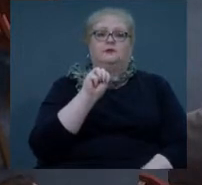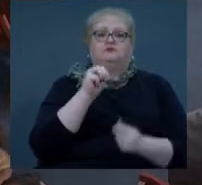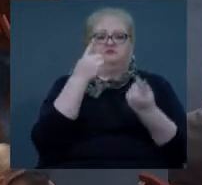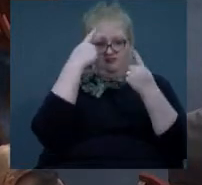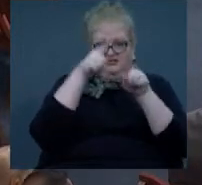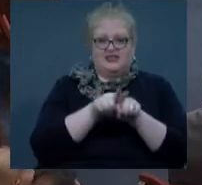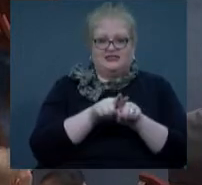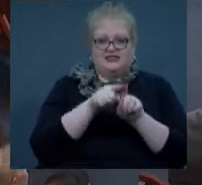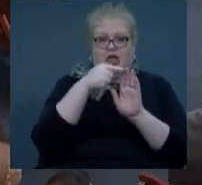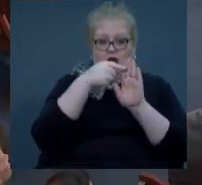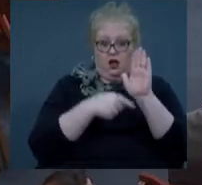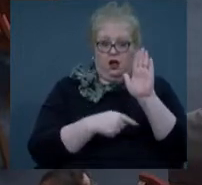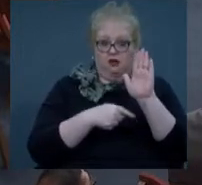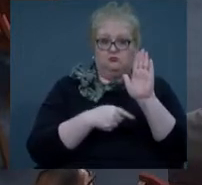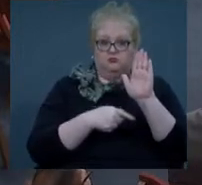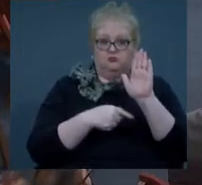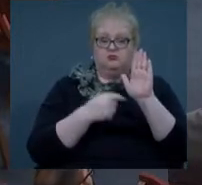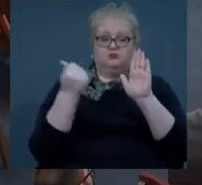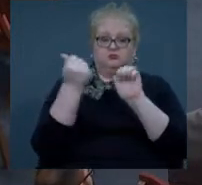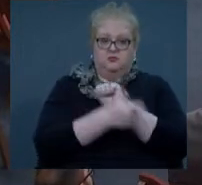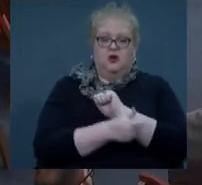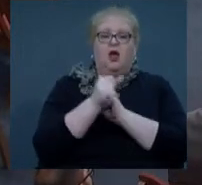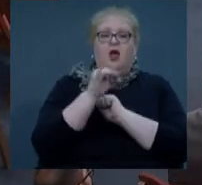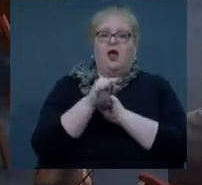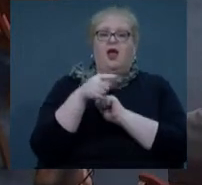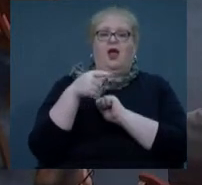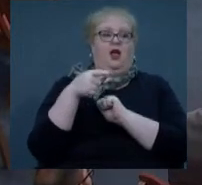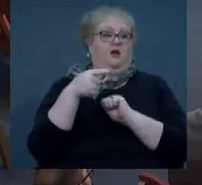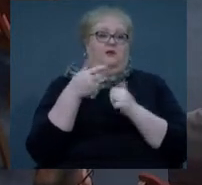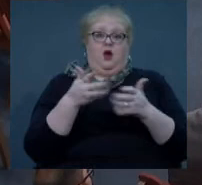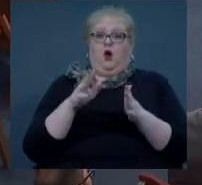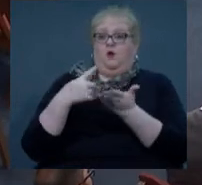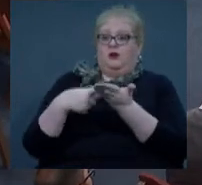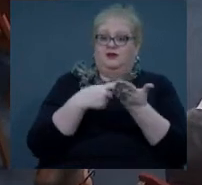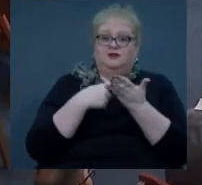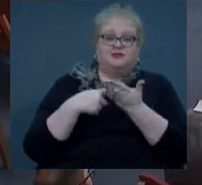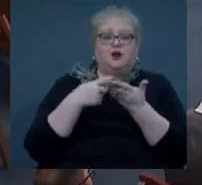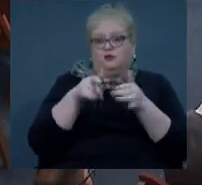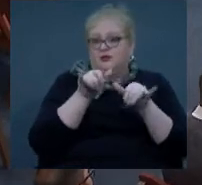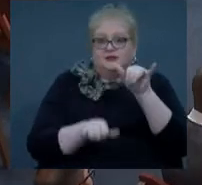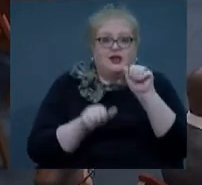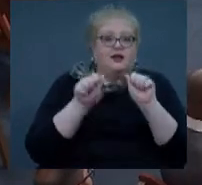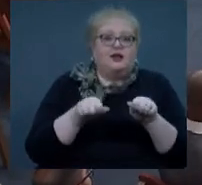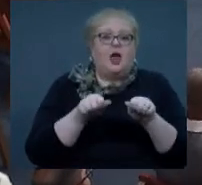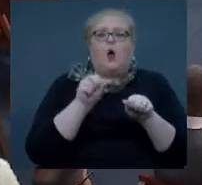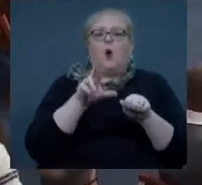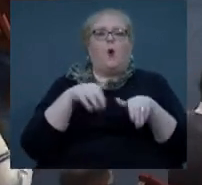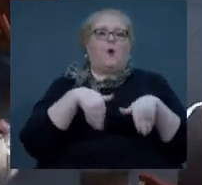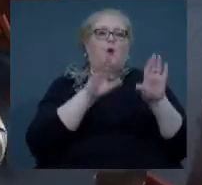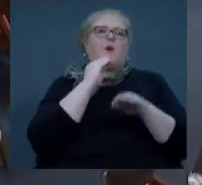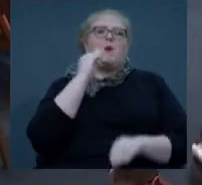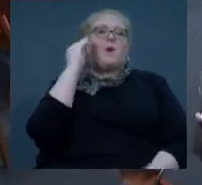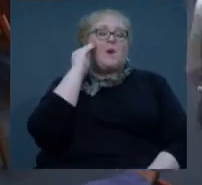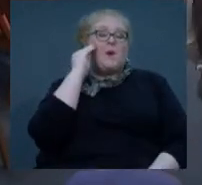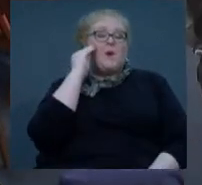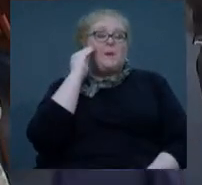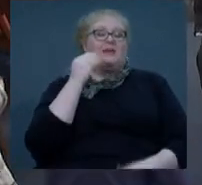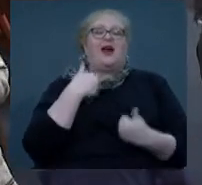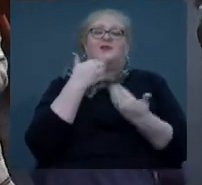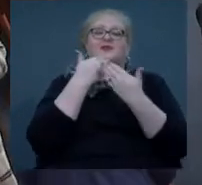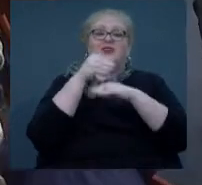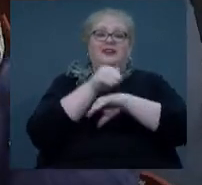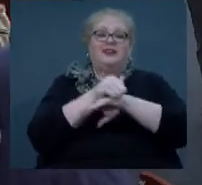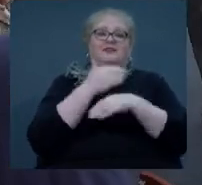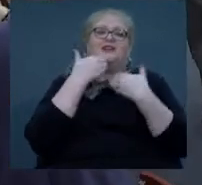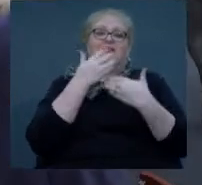was just talked about, you're welcome to stay, but you're equally welcome to go home and have a good evening. So thank you